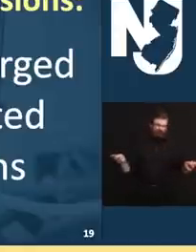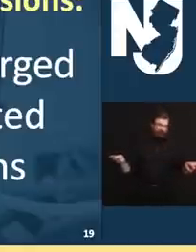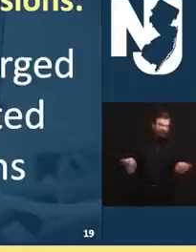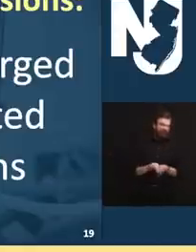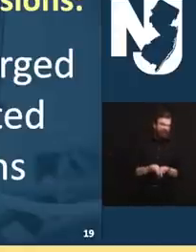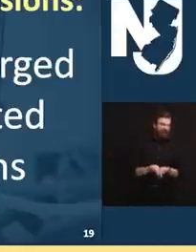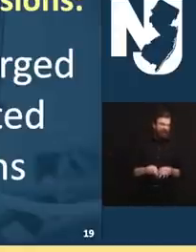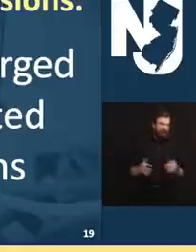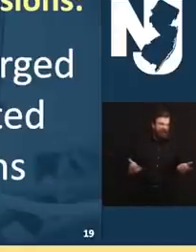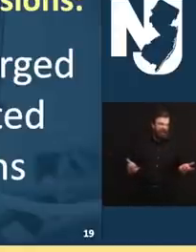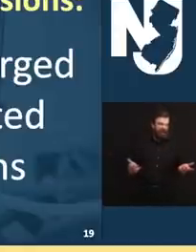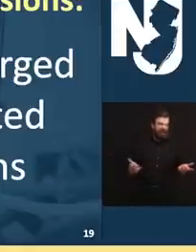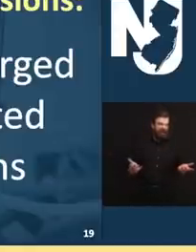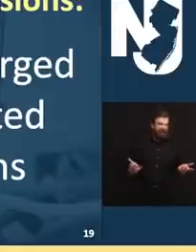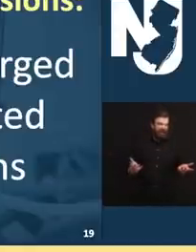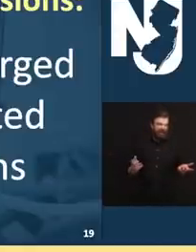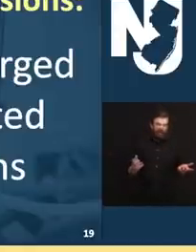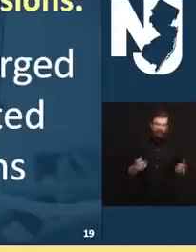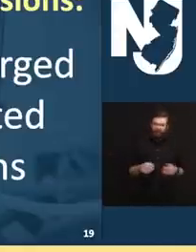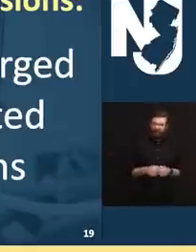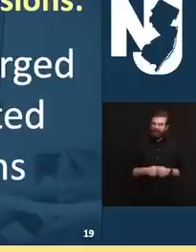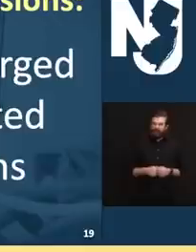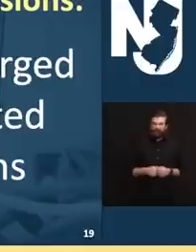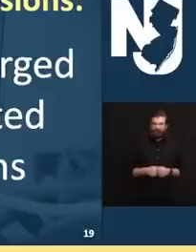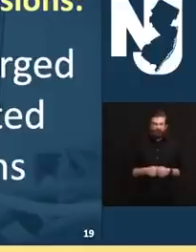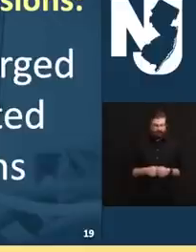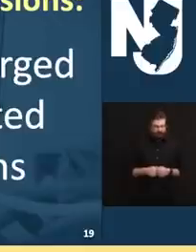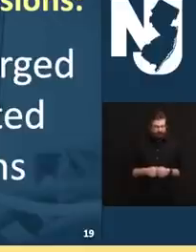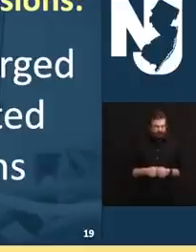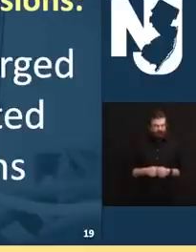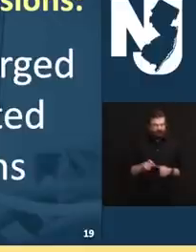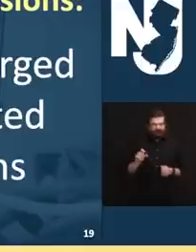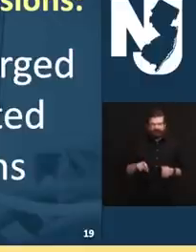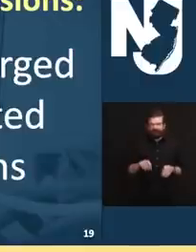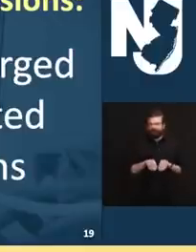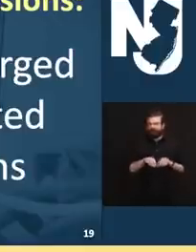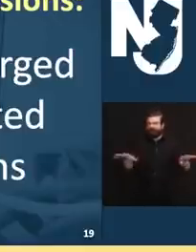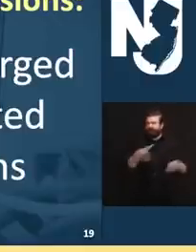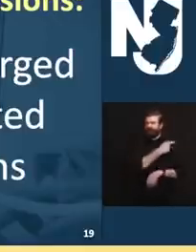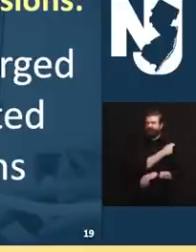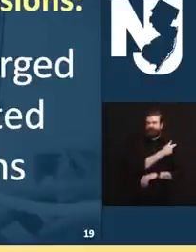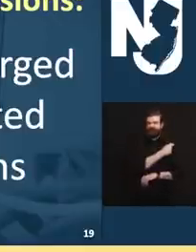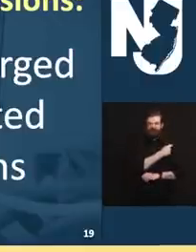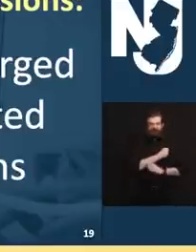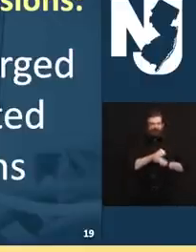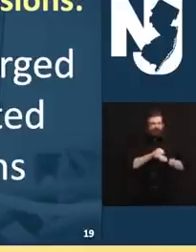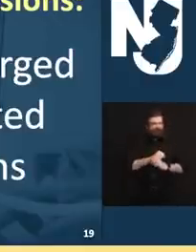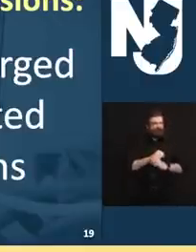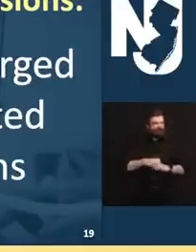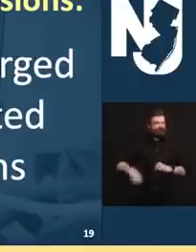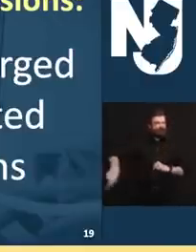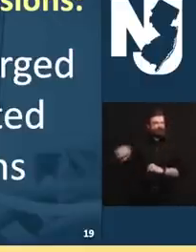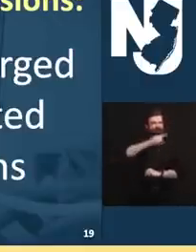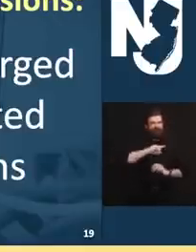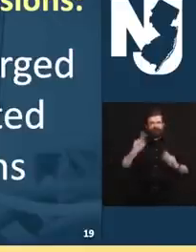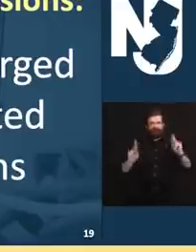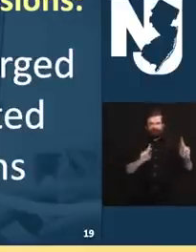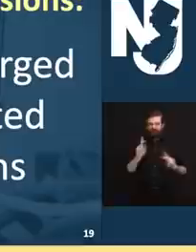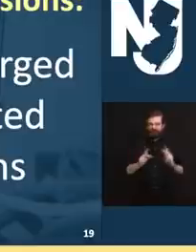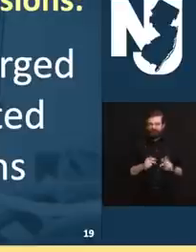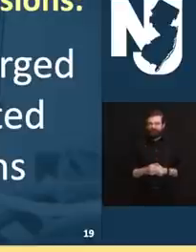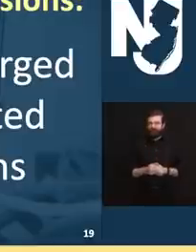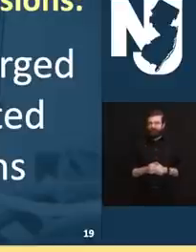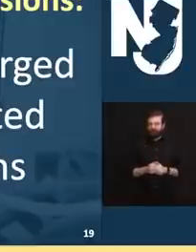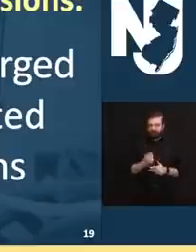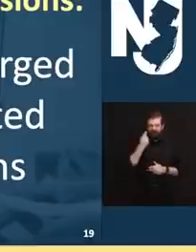to protect public health and to move us forward. But this week was just a start. Sadly, though, we know that we'll still be moving forward